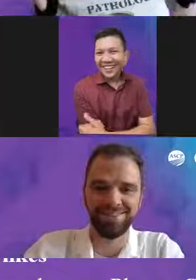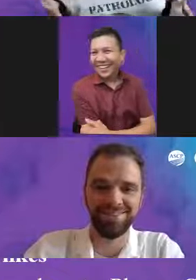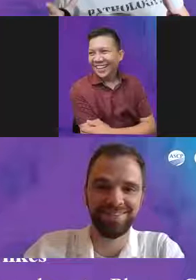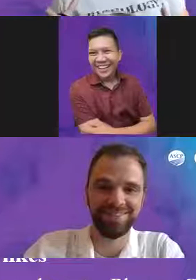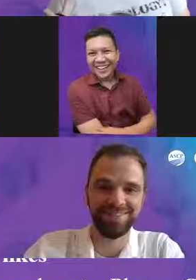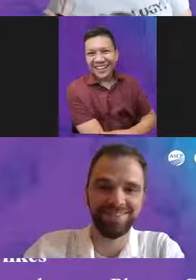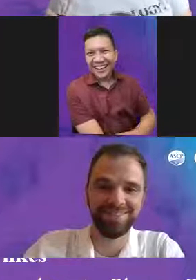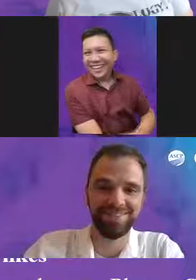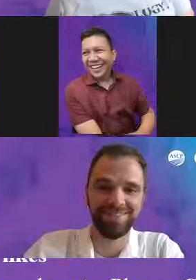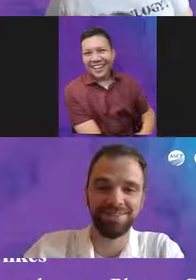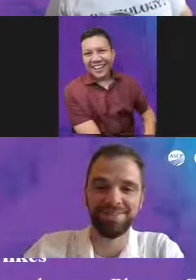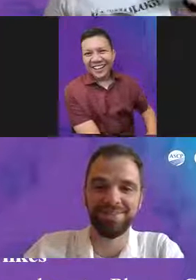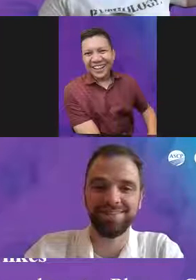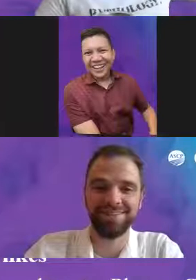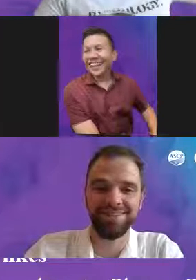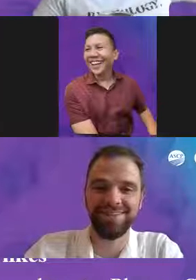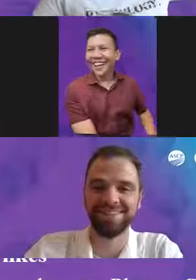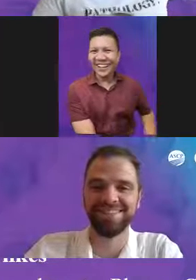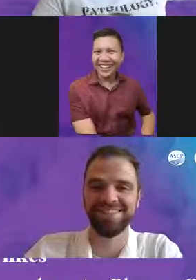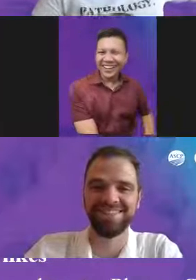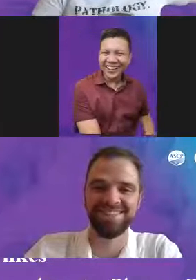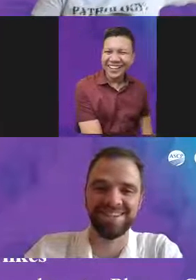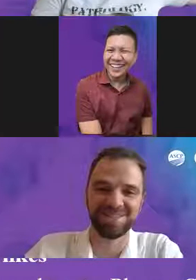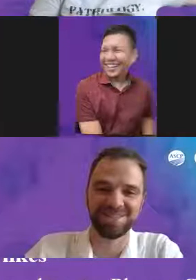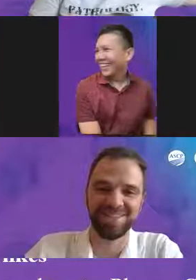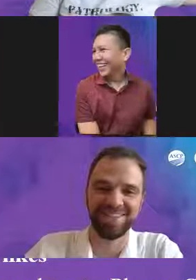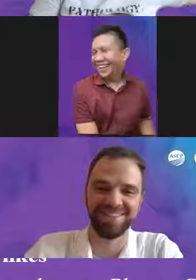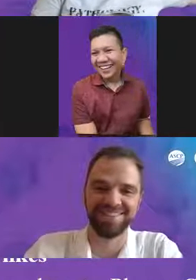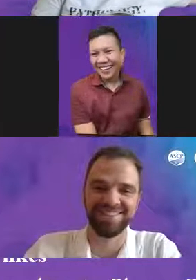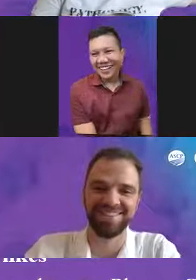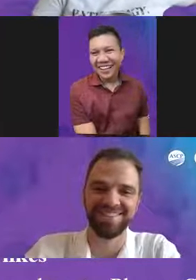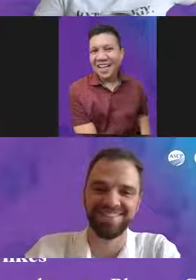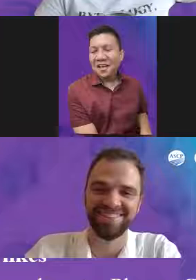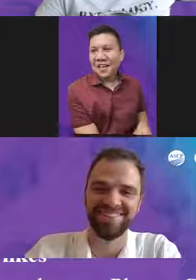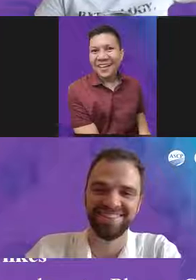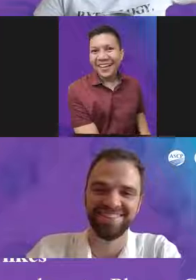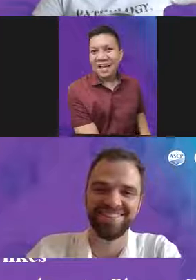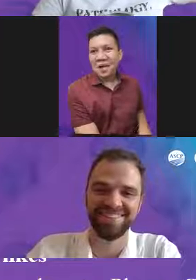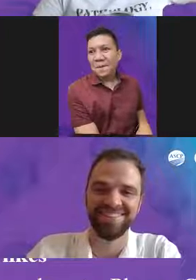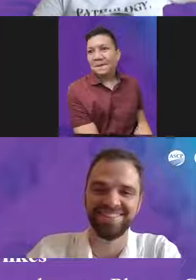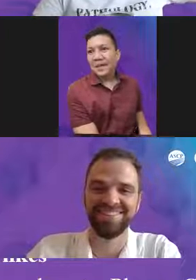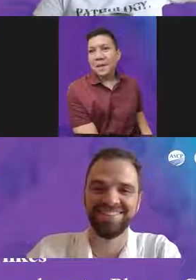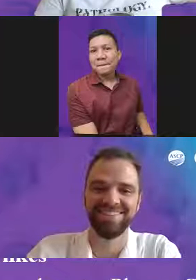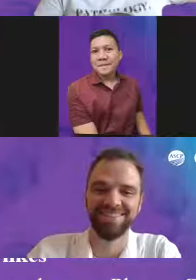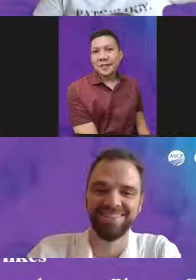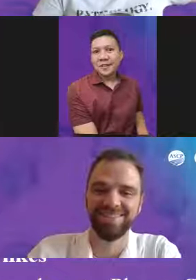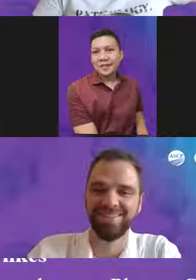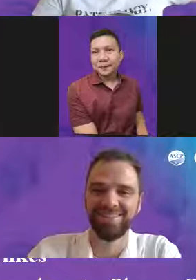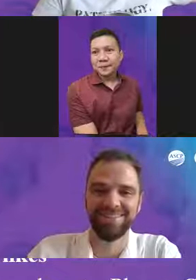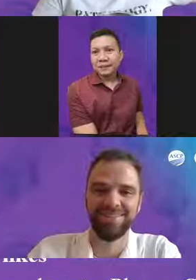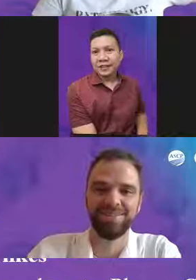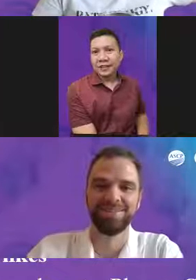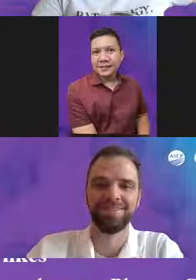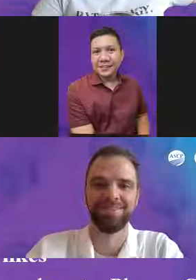just the glue that's holding this together today. Ties us all together. That's awesome. Yep. So you're talking